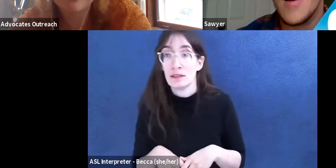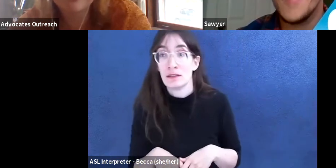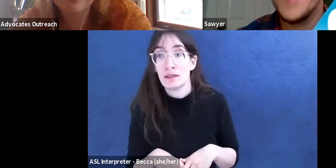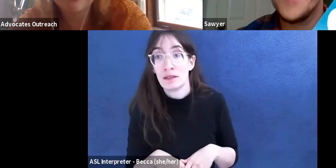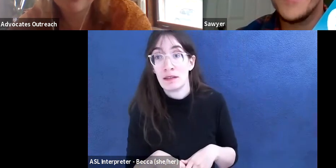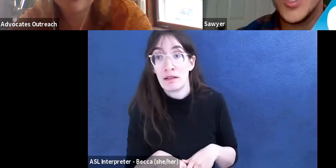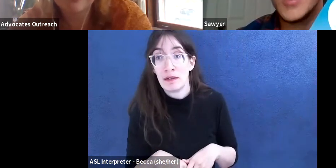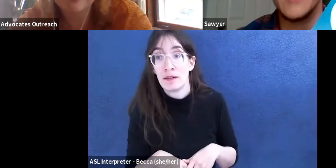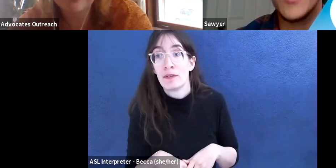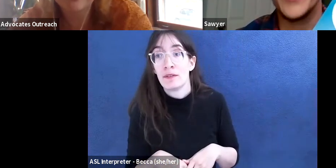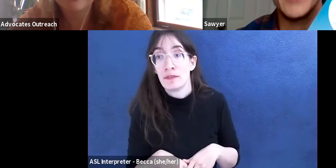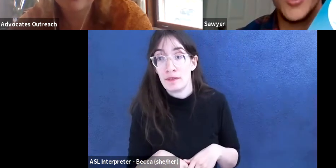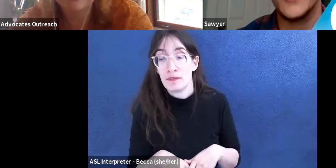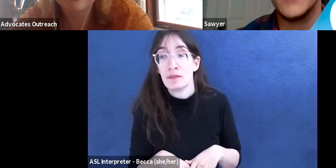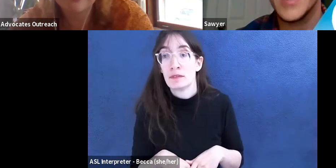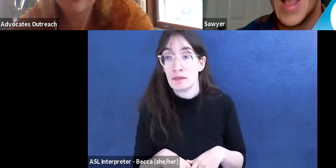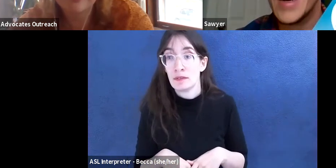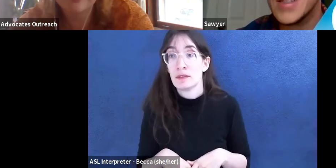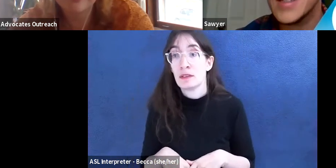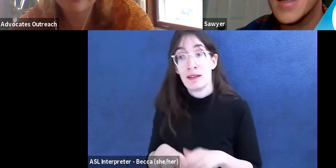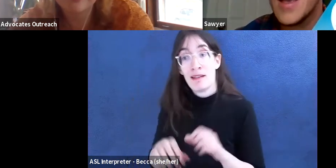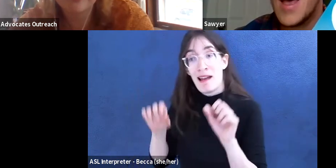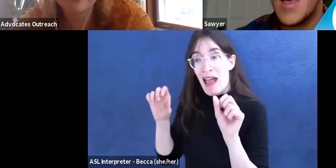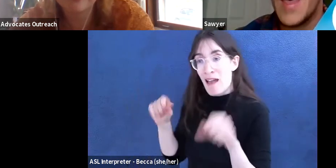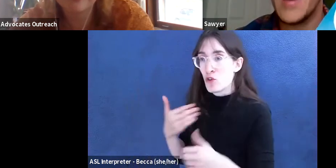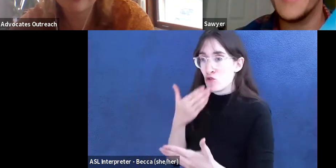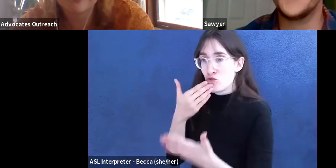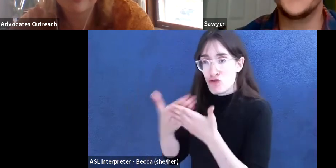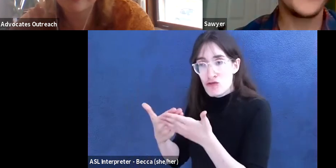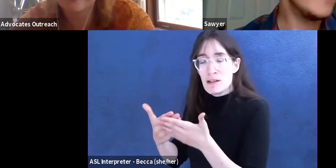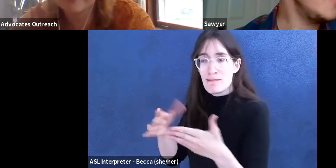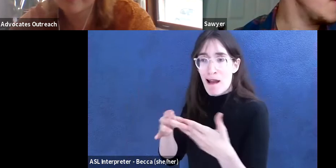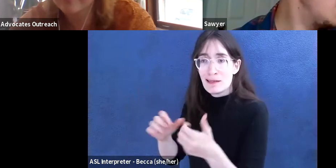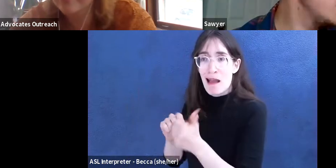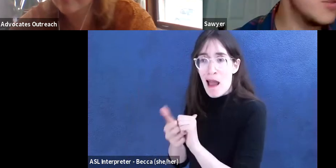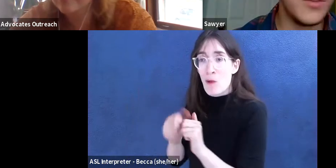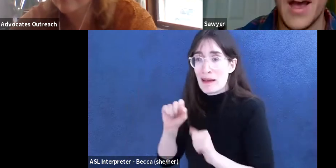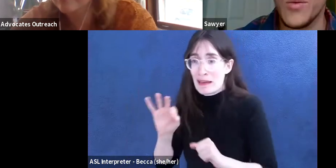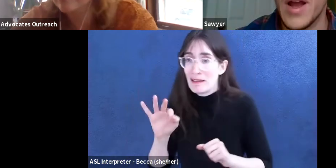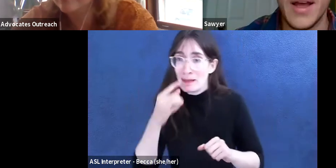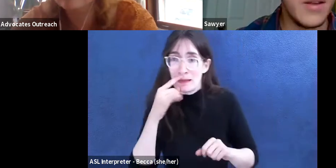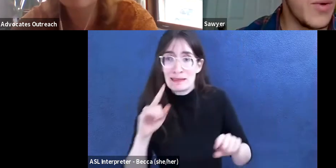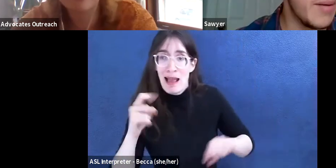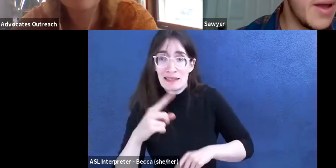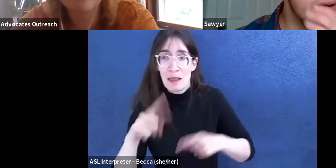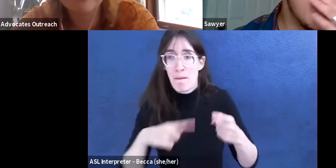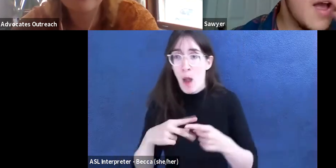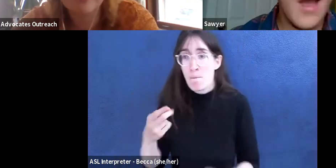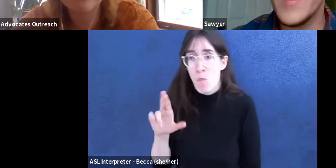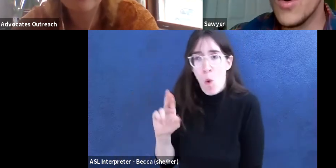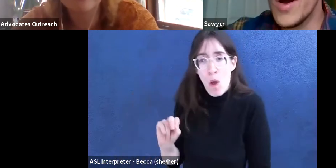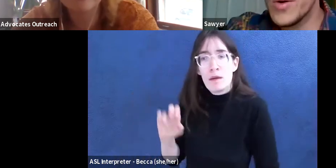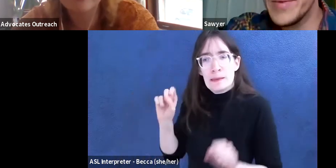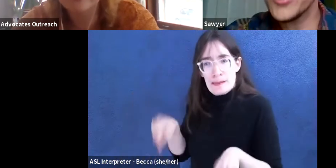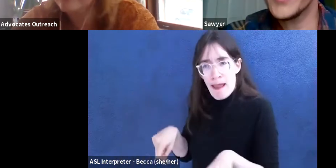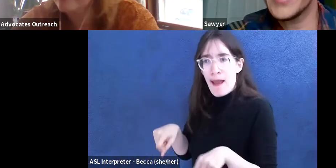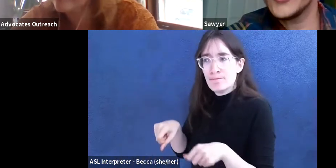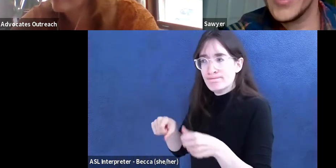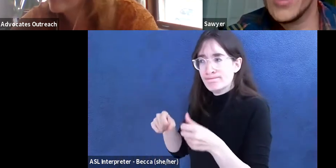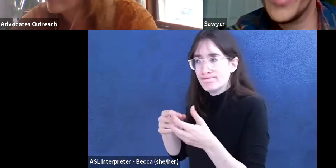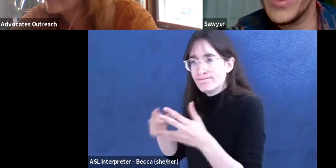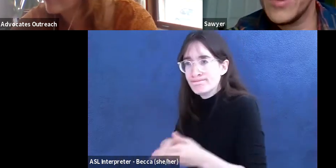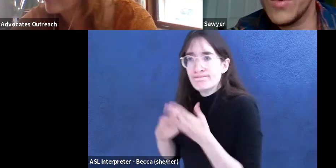I'm kind of at the end of the content that I have for you all as far as like tips and